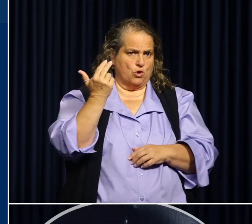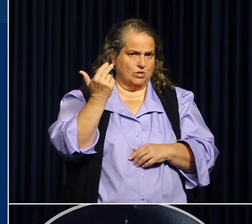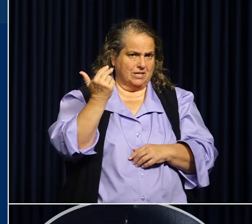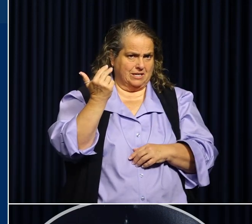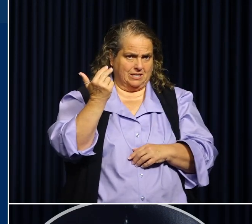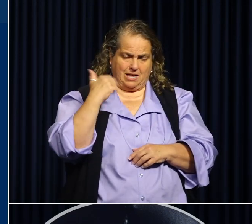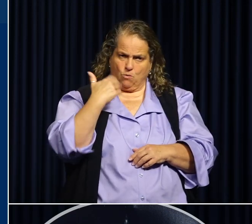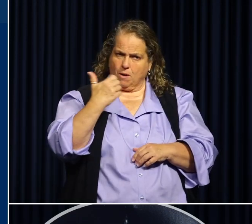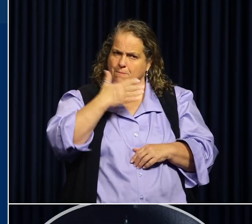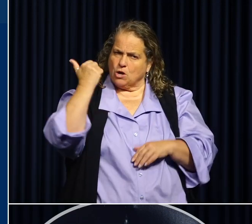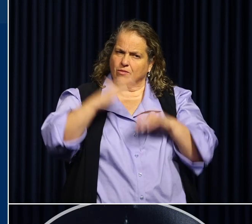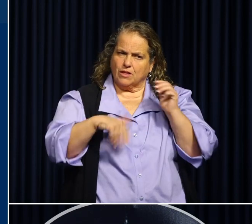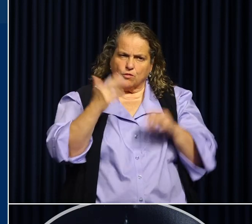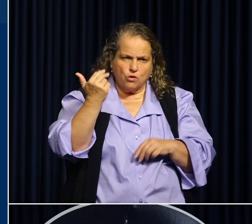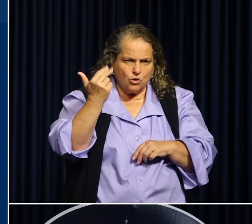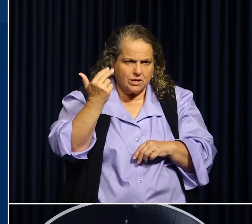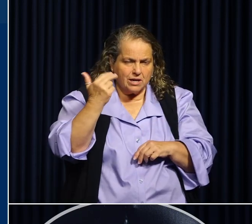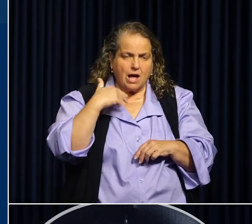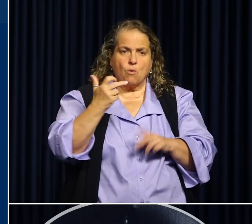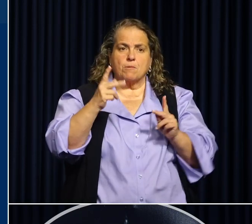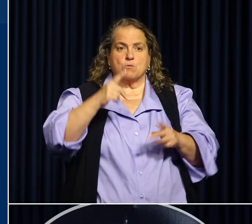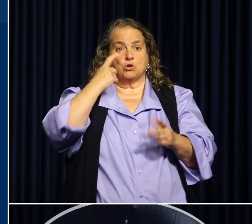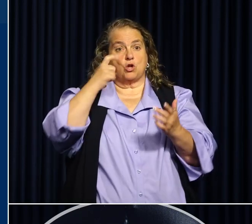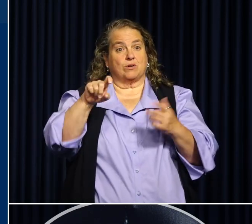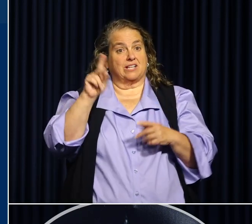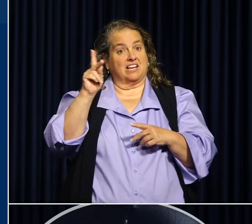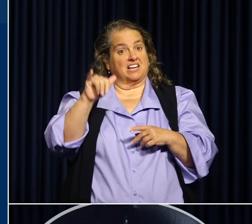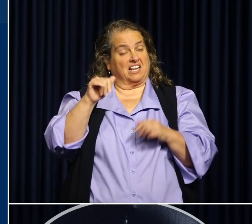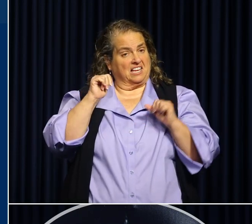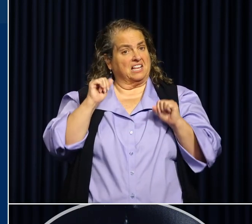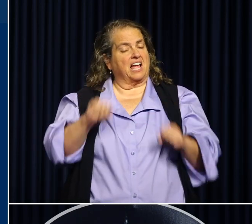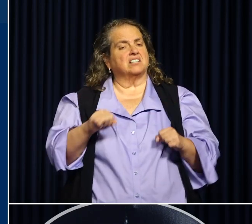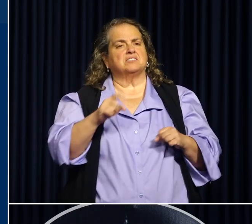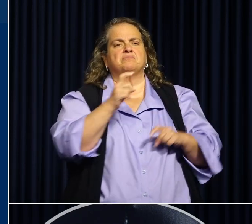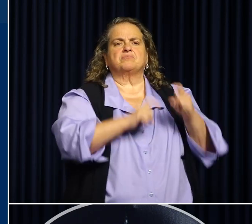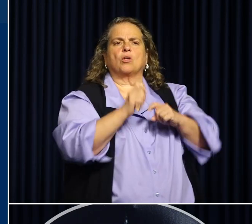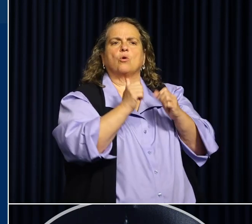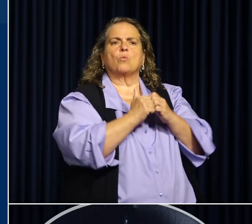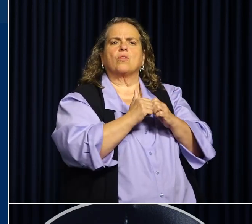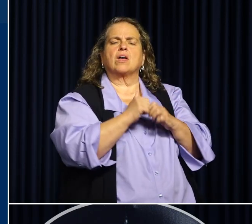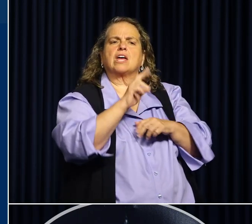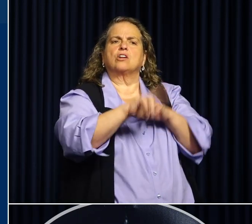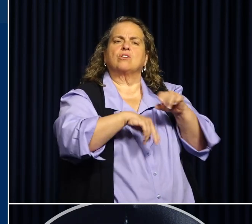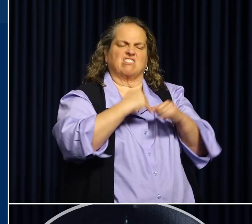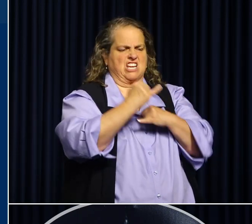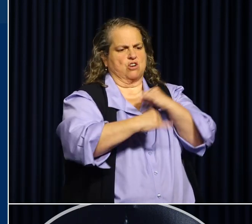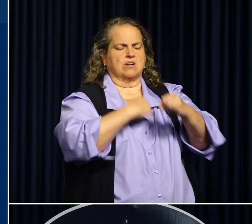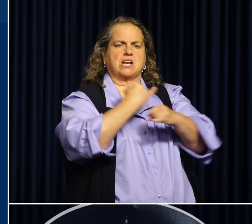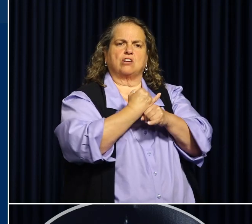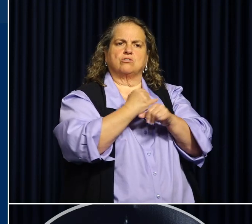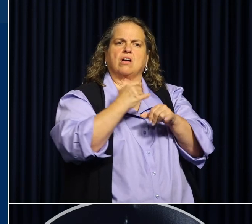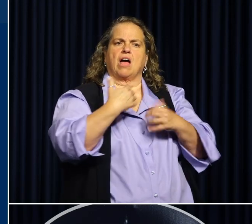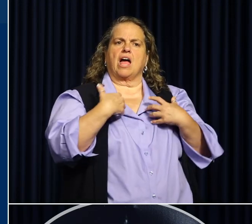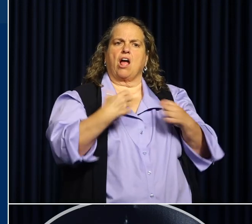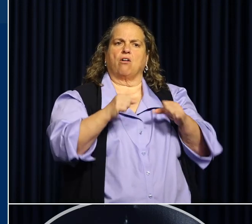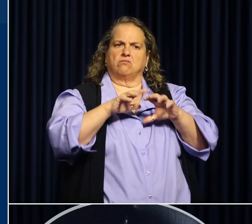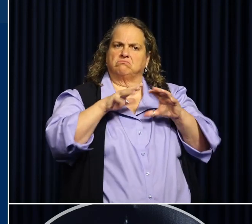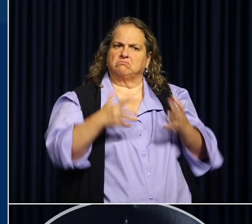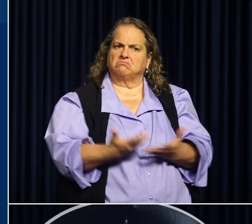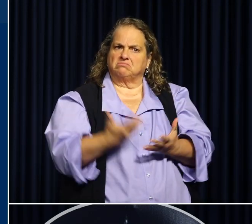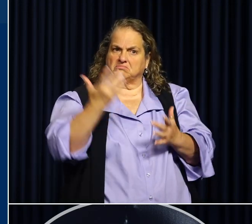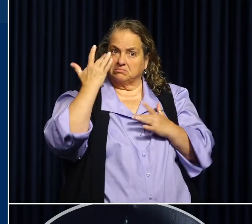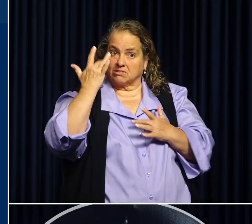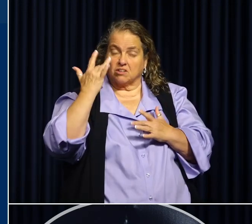make sure that people notice that Kentucky not only can deal with an international health pandemic, but we're